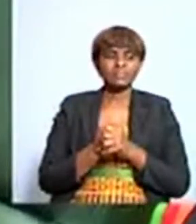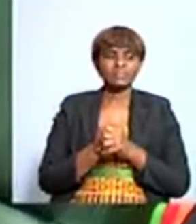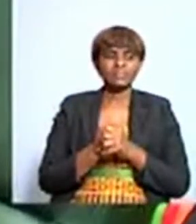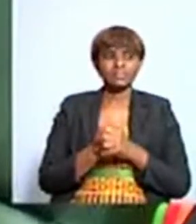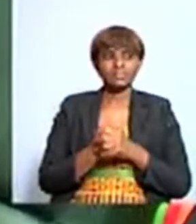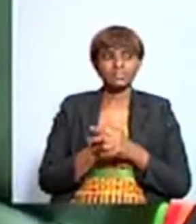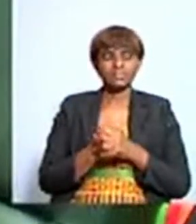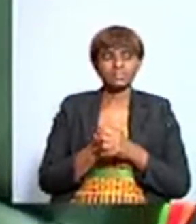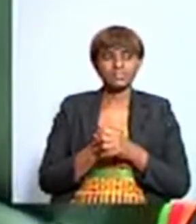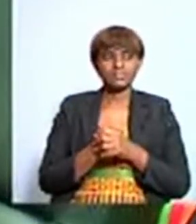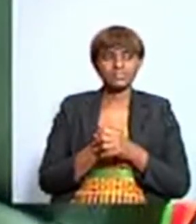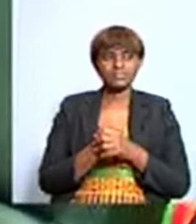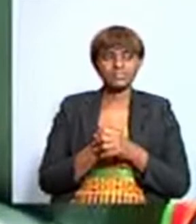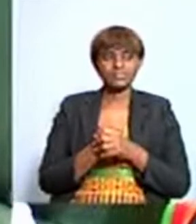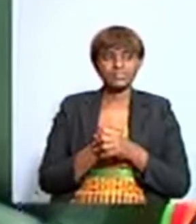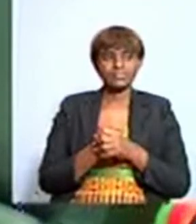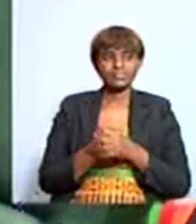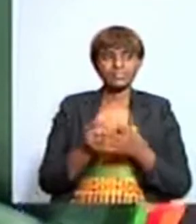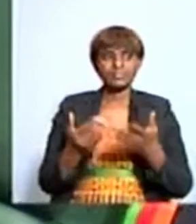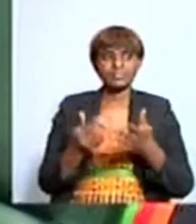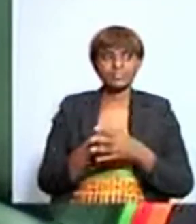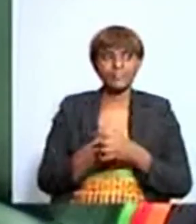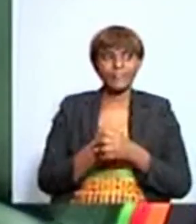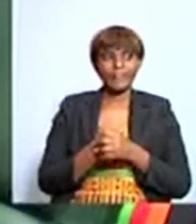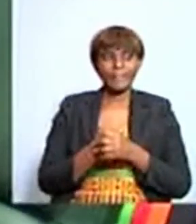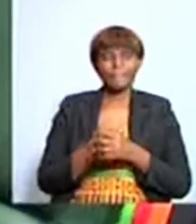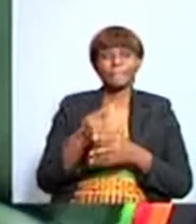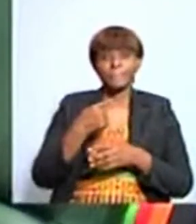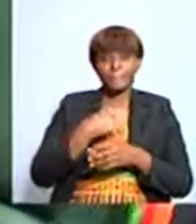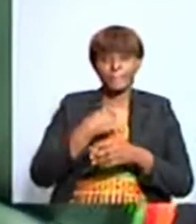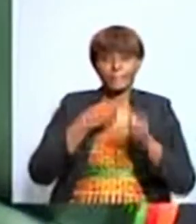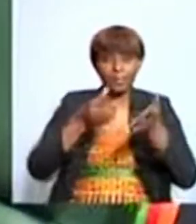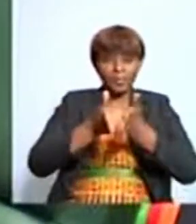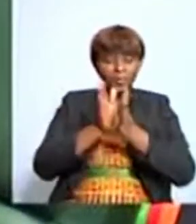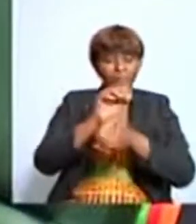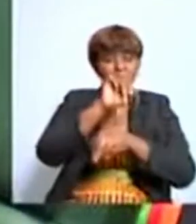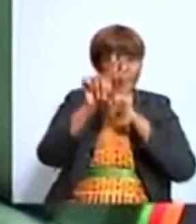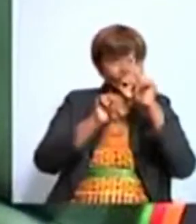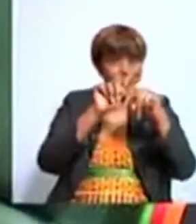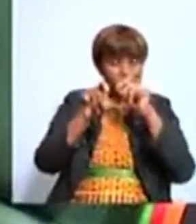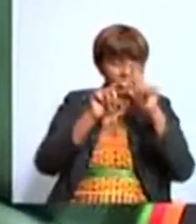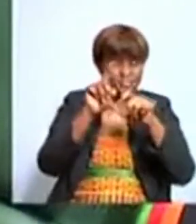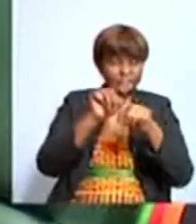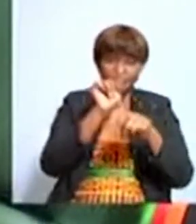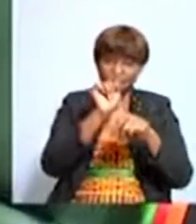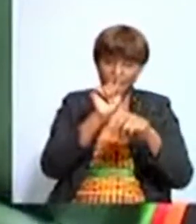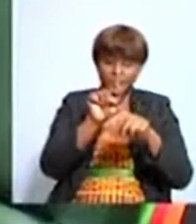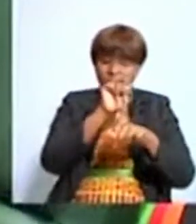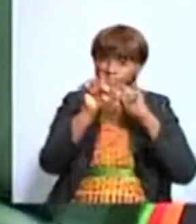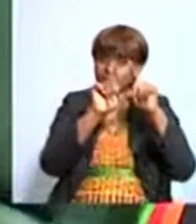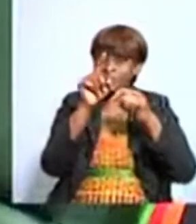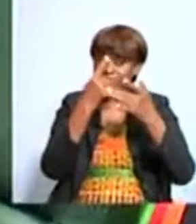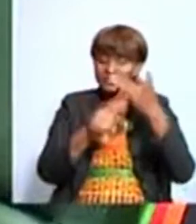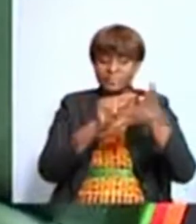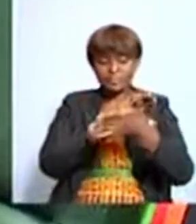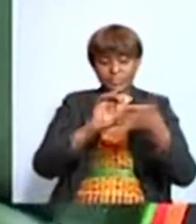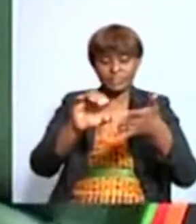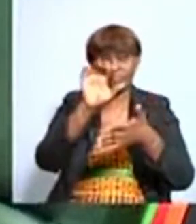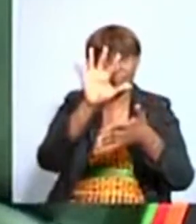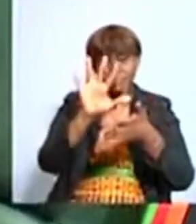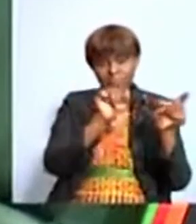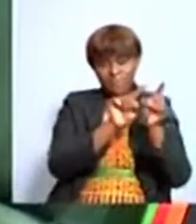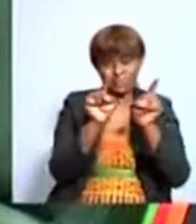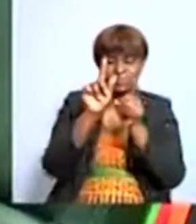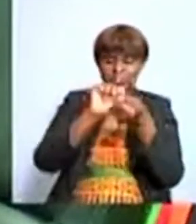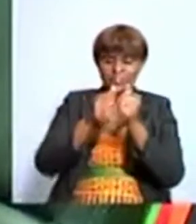I put the question. The question is that clause 5 as amended